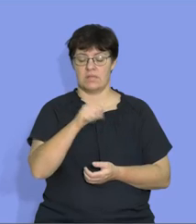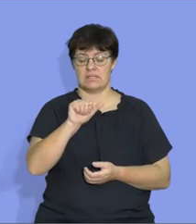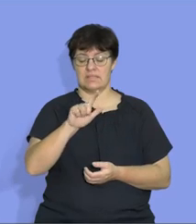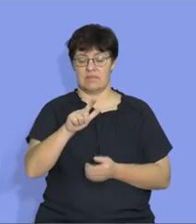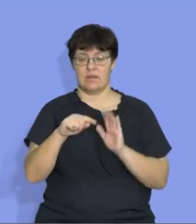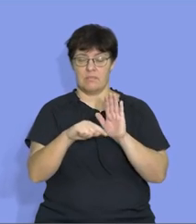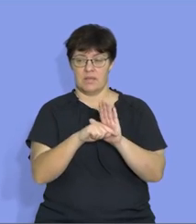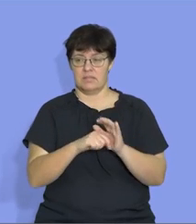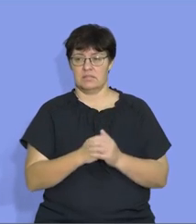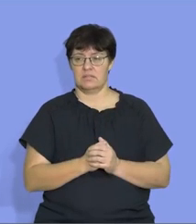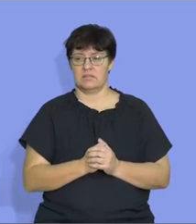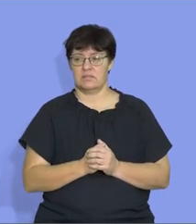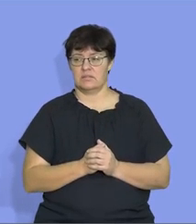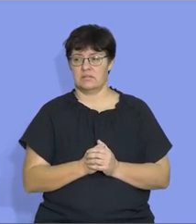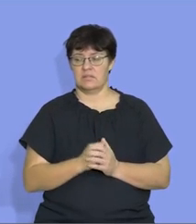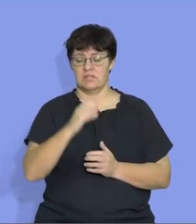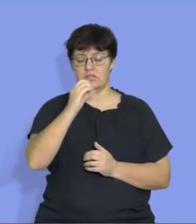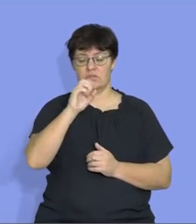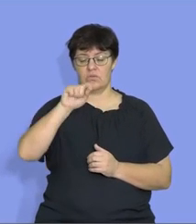0.67, okay, minus